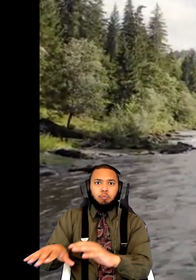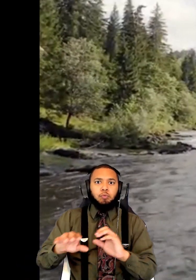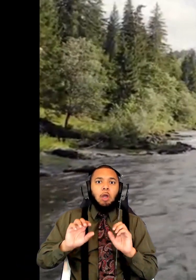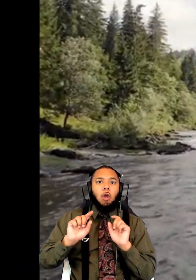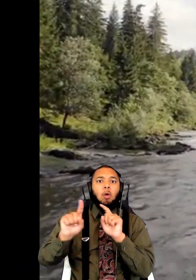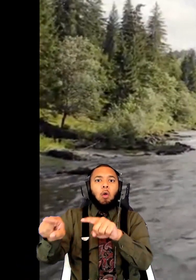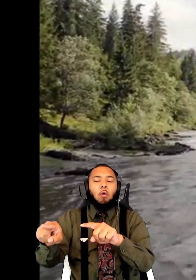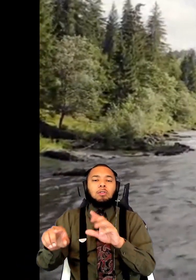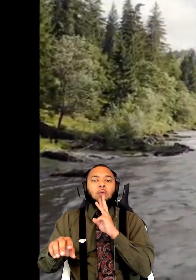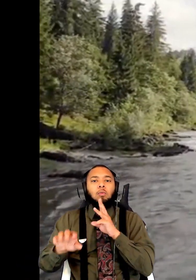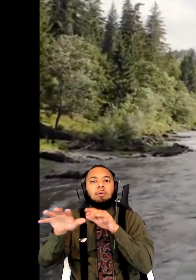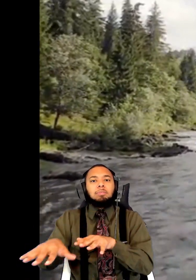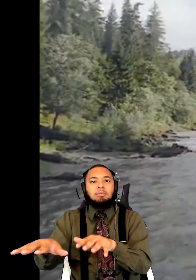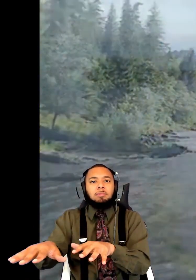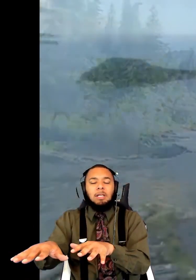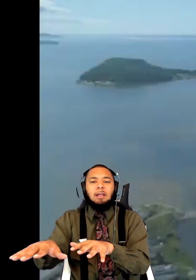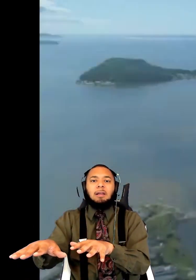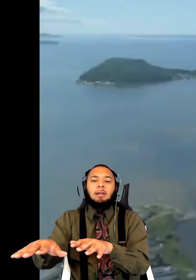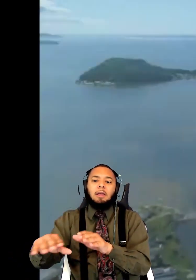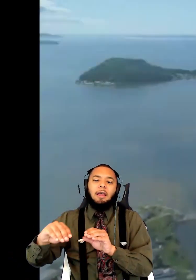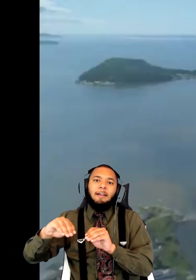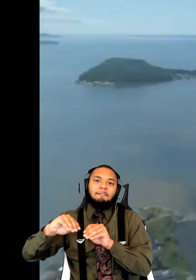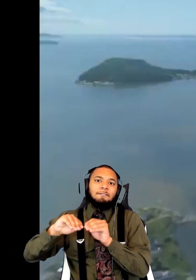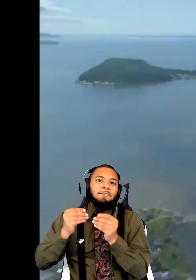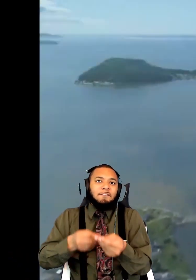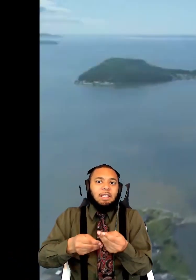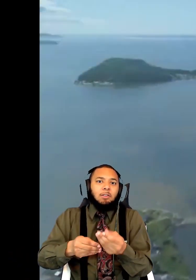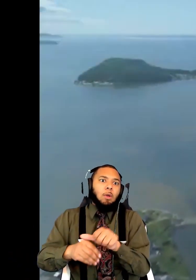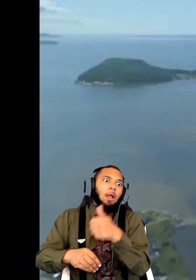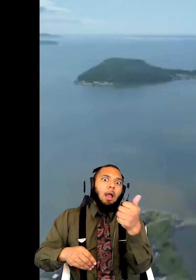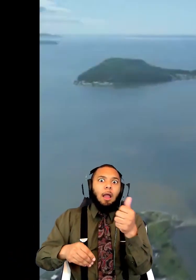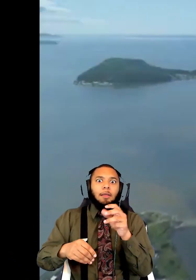larger rivers, and then most of those rivers, the big rivers,